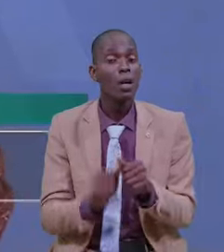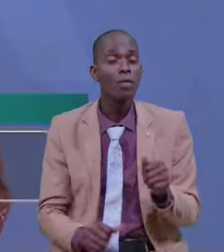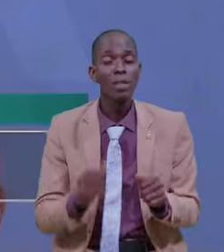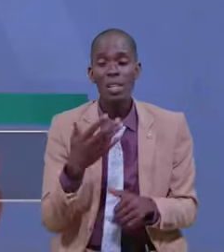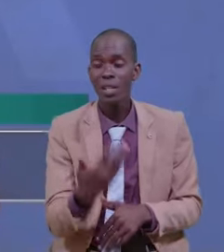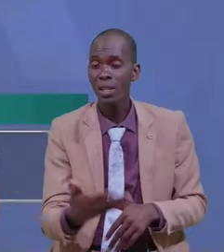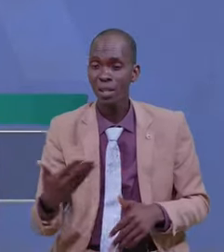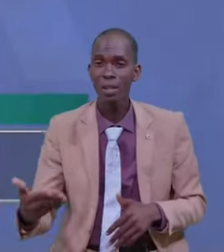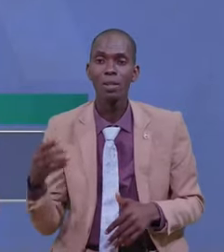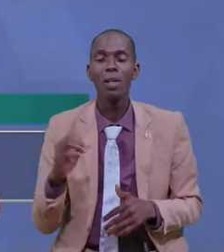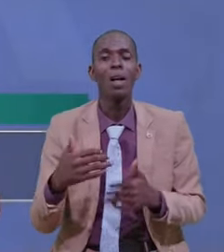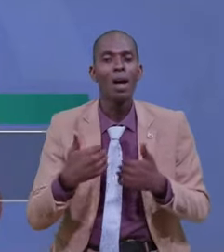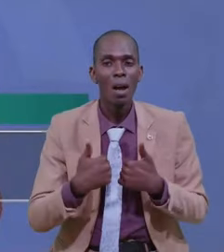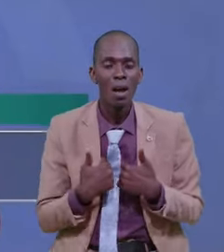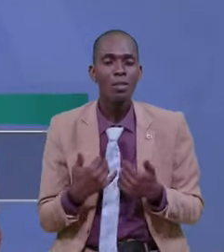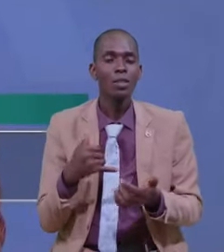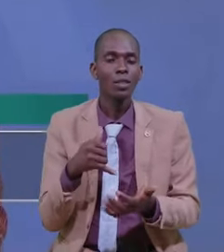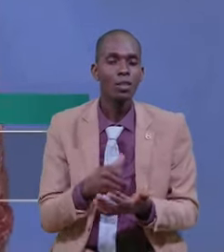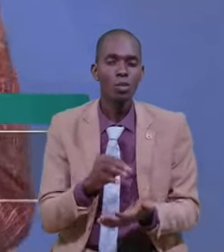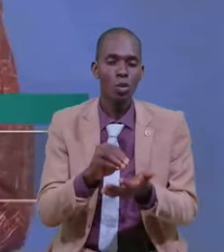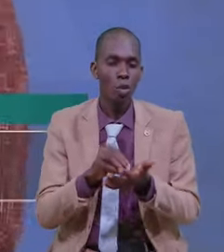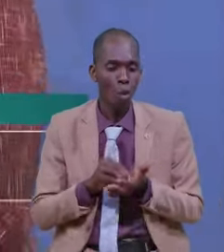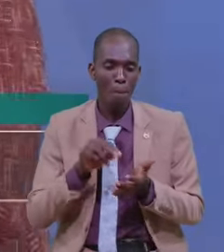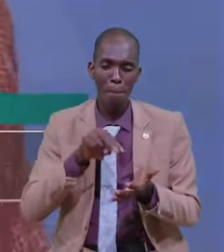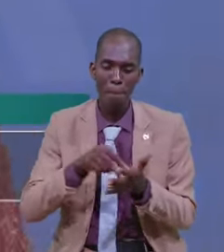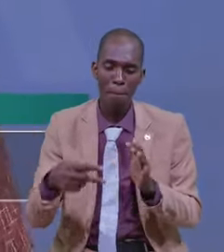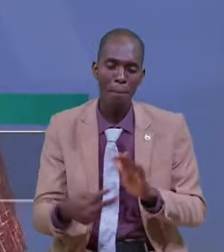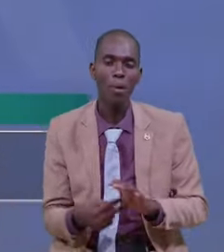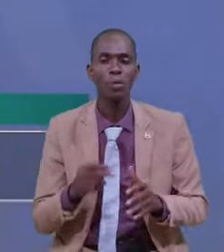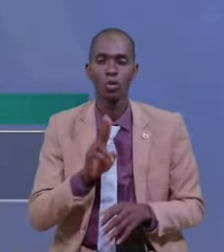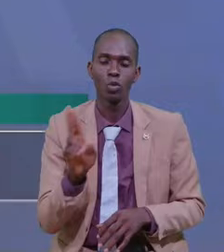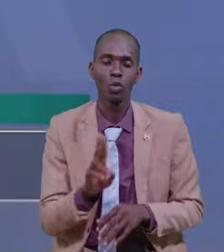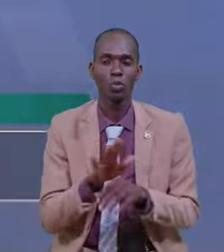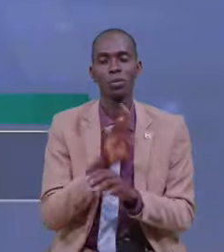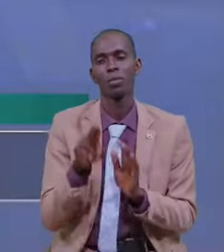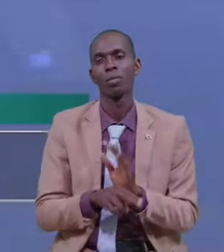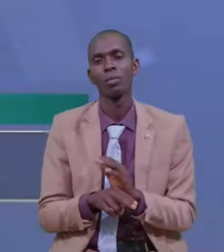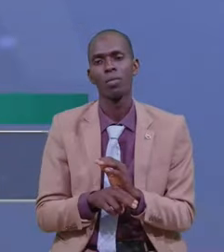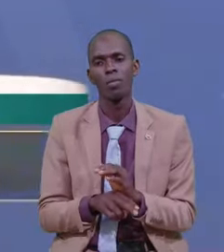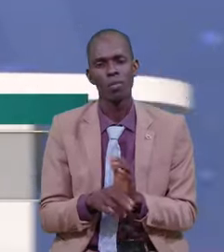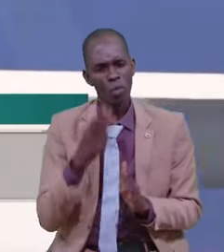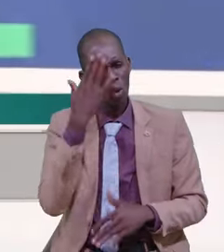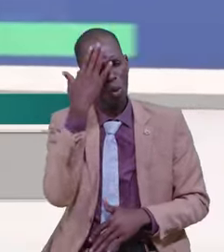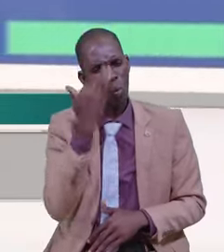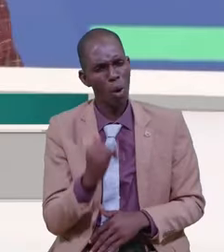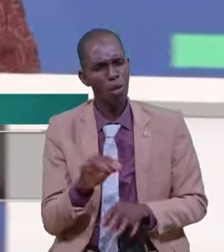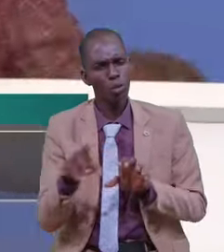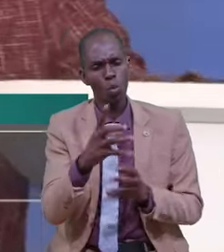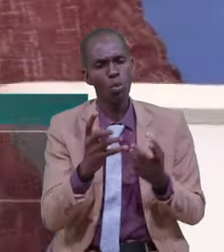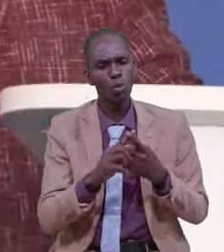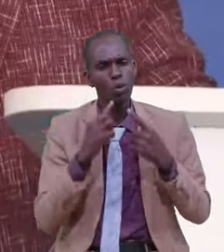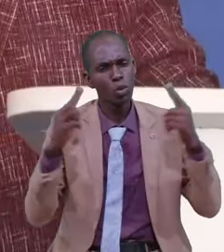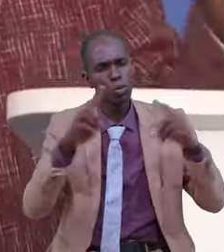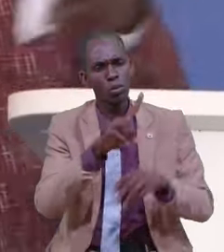Everything has a purpose. Why do you want to succeed? Because I